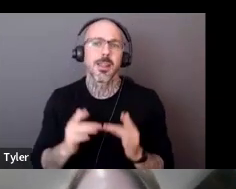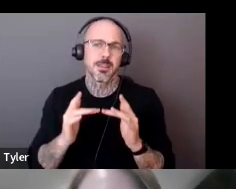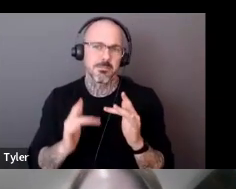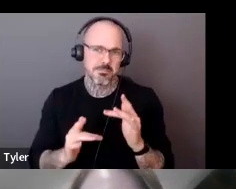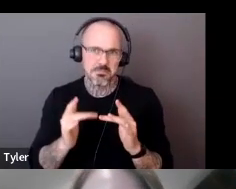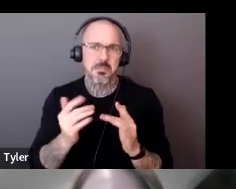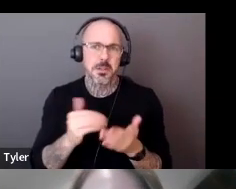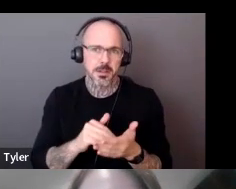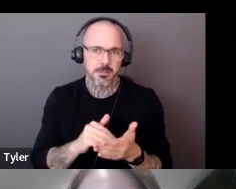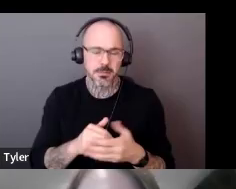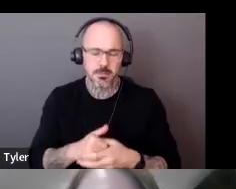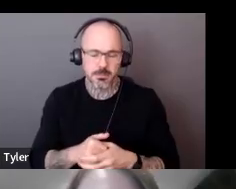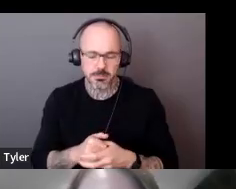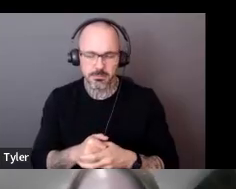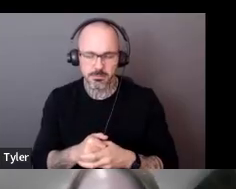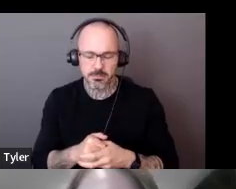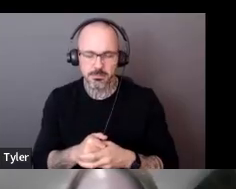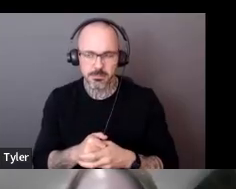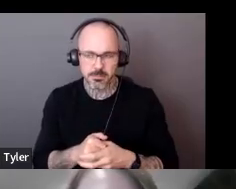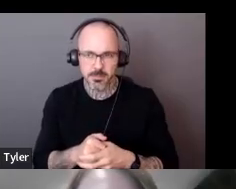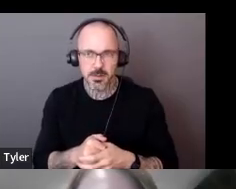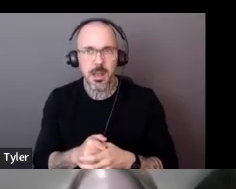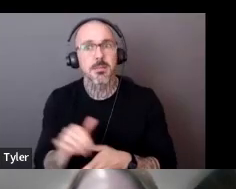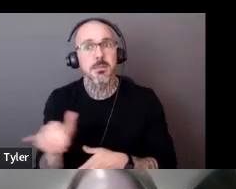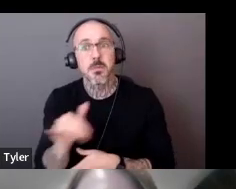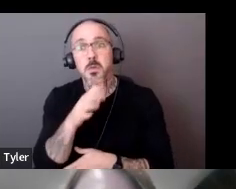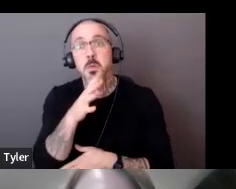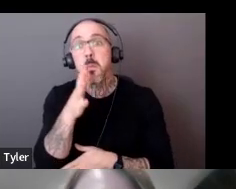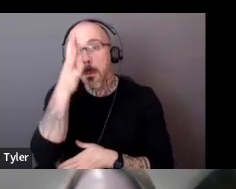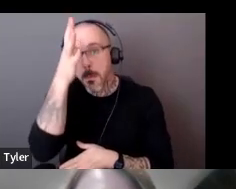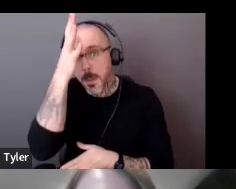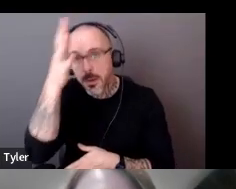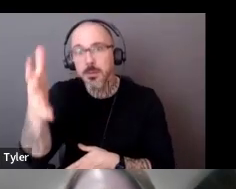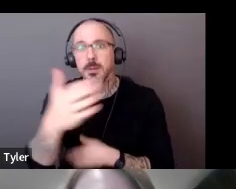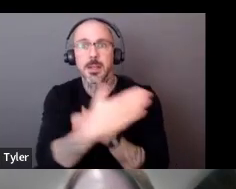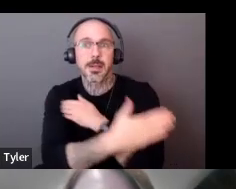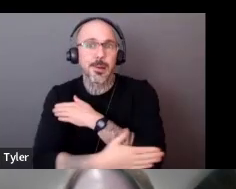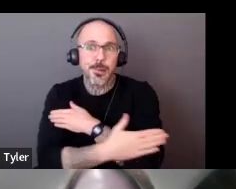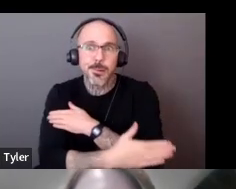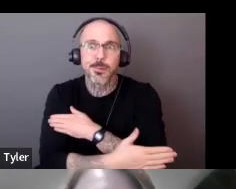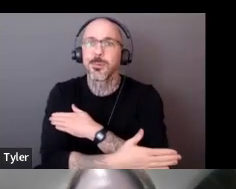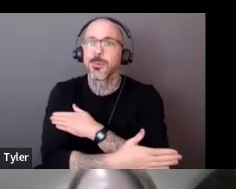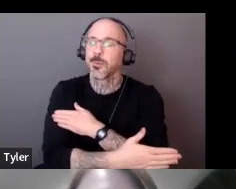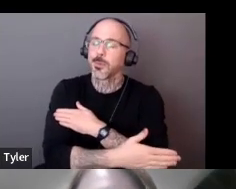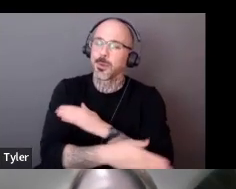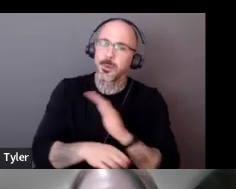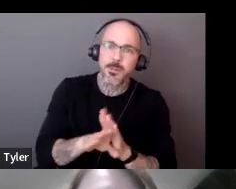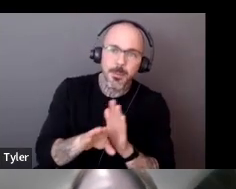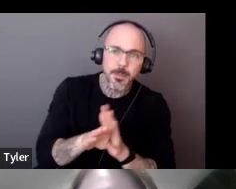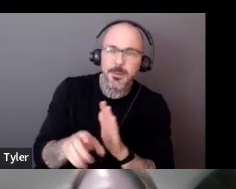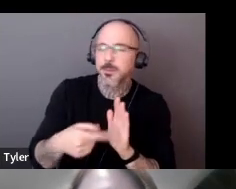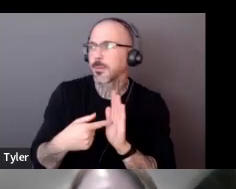parents. In developing countries like Nigeria, where I come from, because of